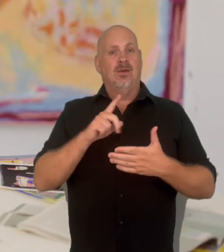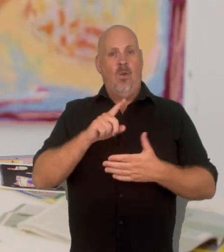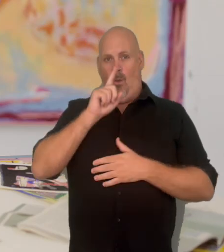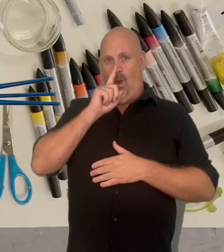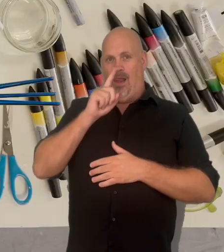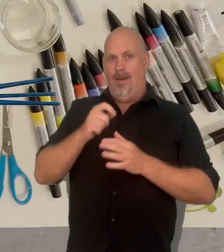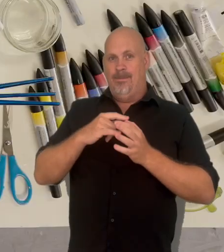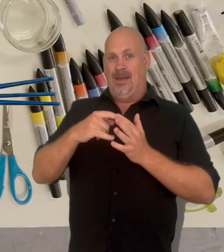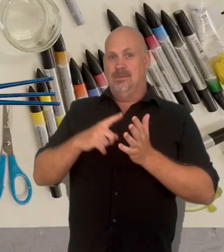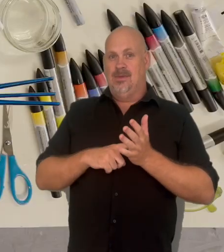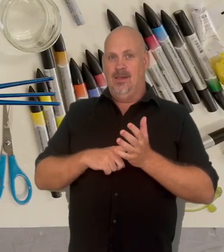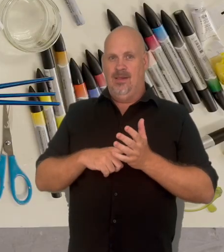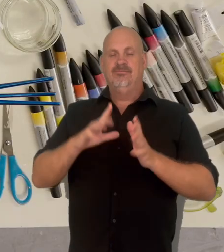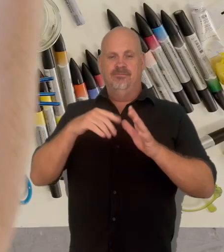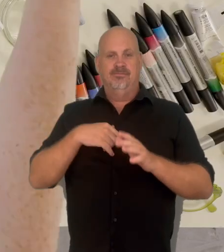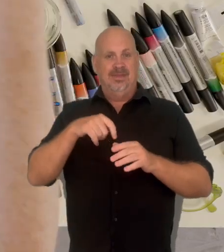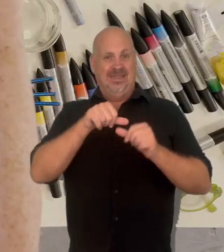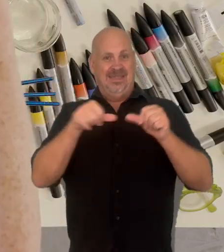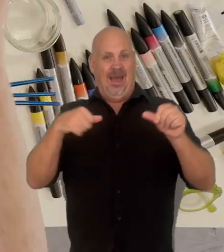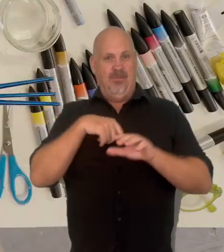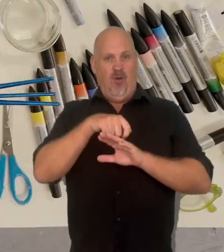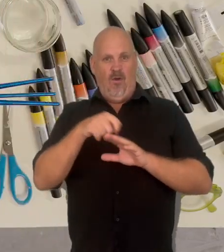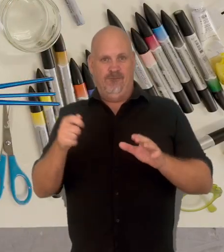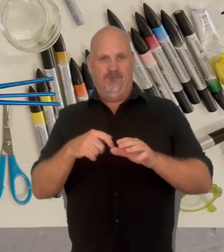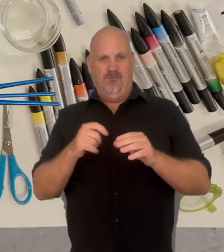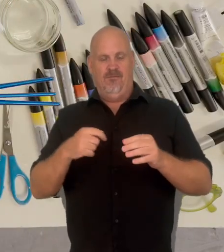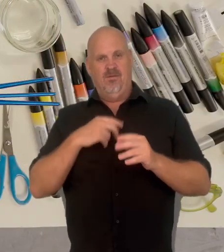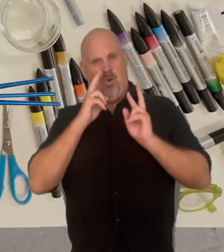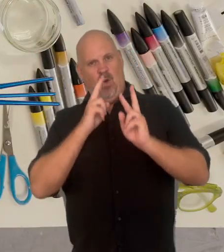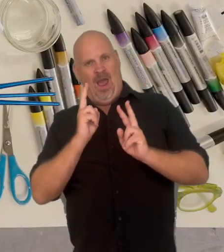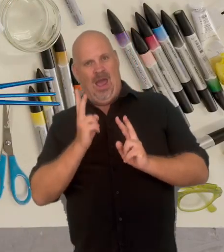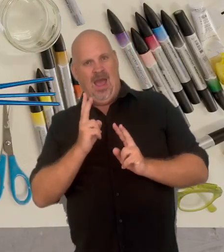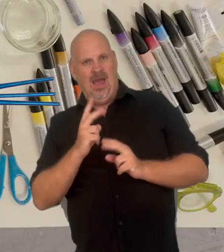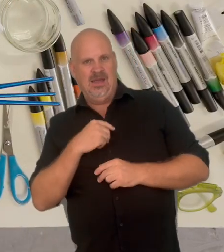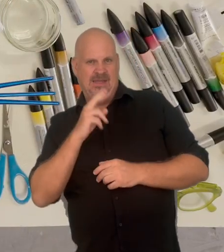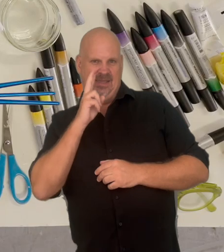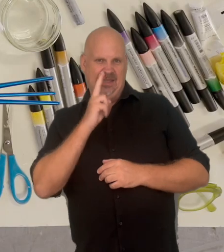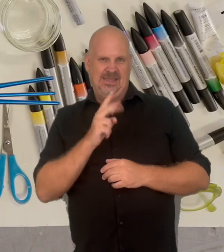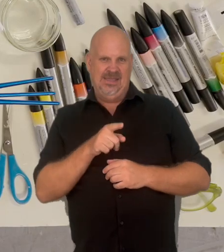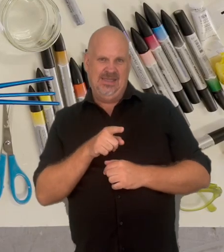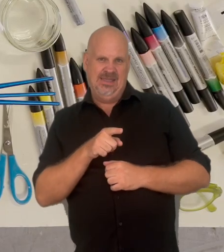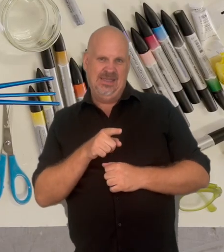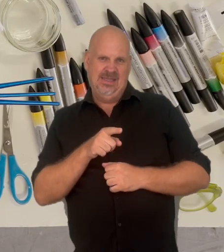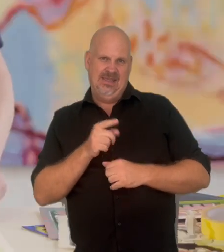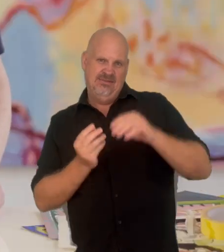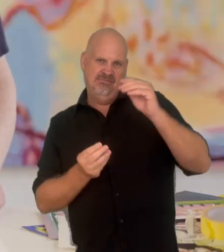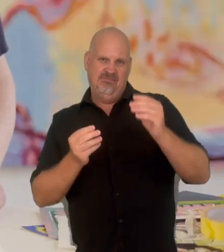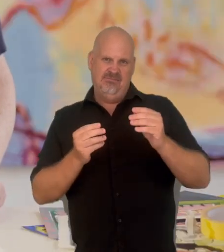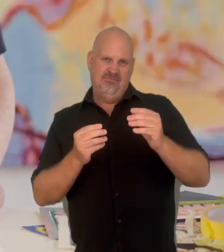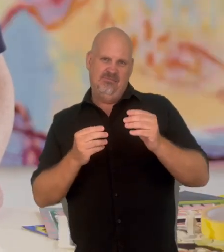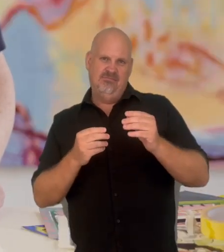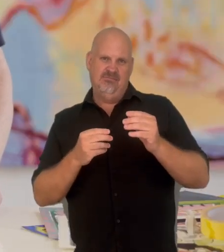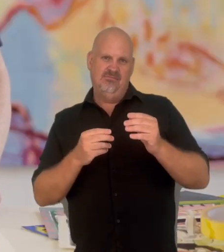I'm going to take the tape off, I'm going to look at it again and I'm going to see what way I'd like to look at this drawing. Now I've